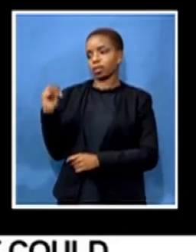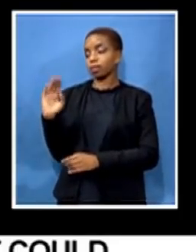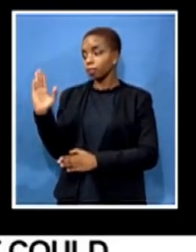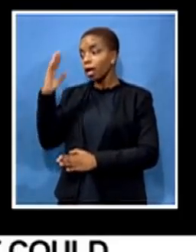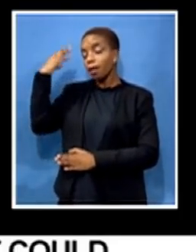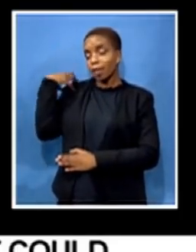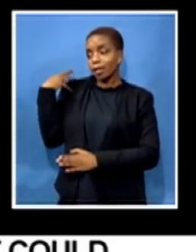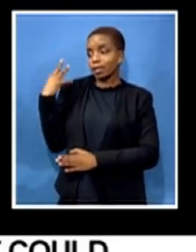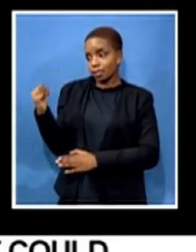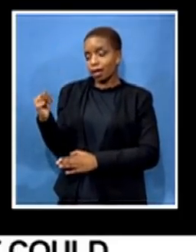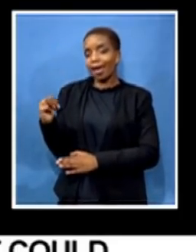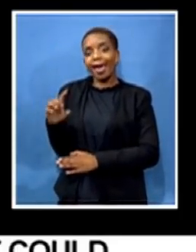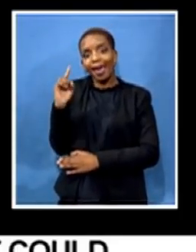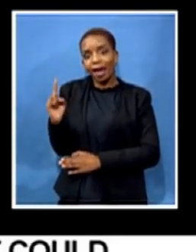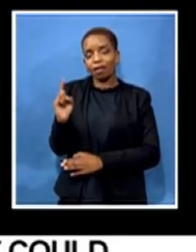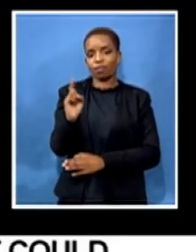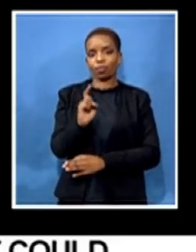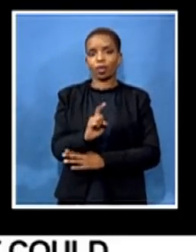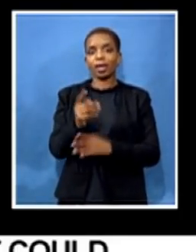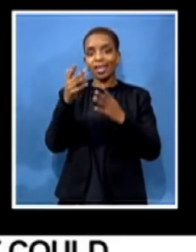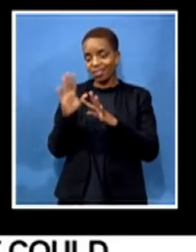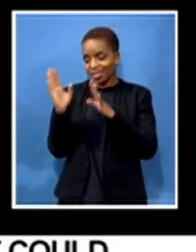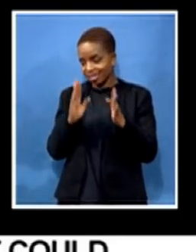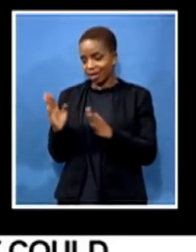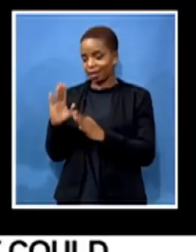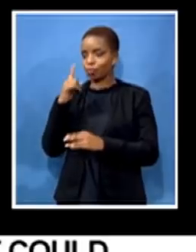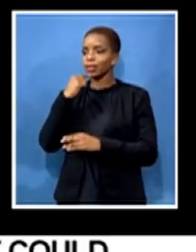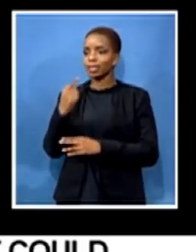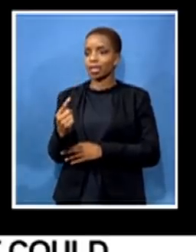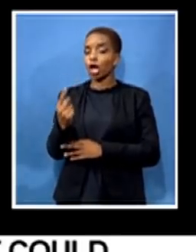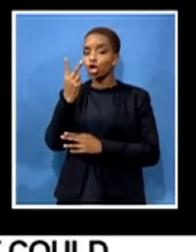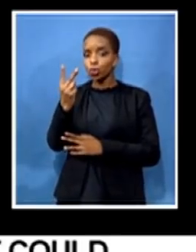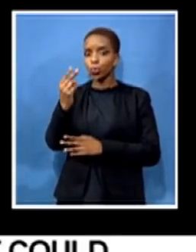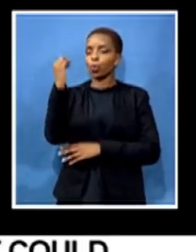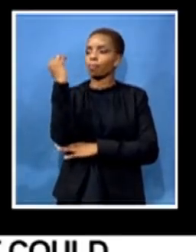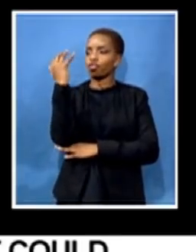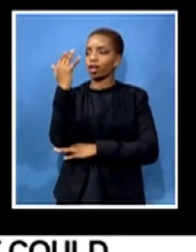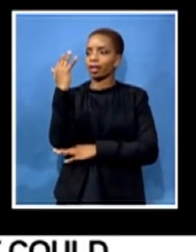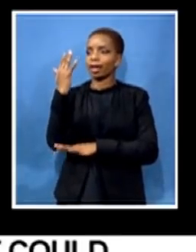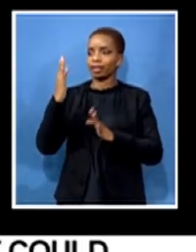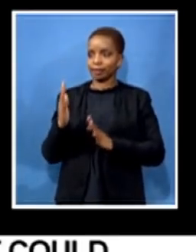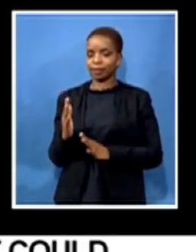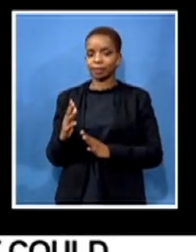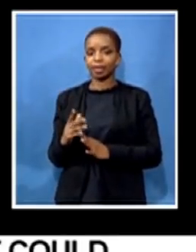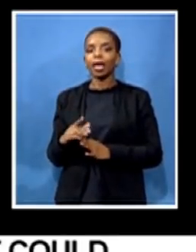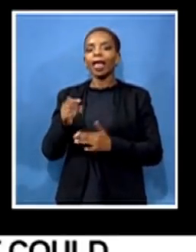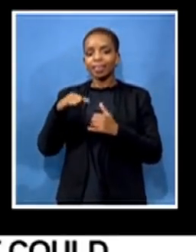after the two presentations, questions for Honourable Dlamini will be taken, and then we will remain with Honourable